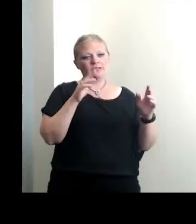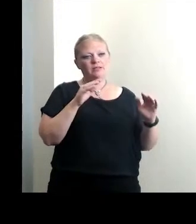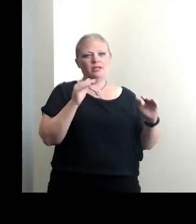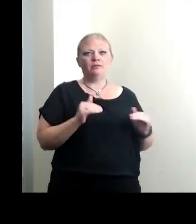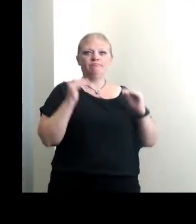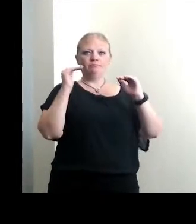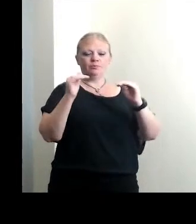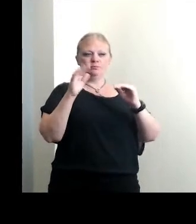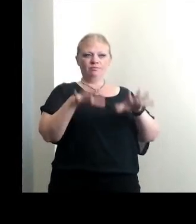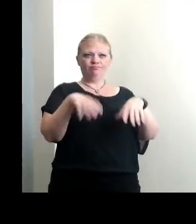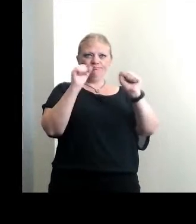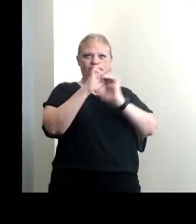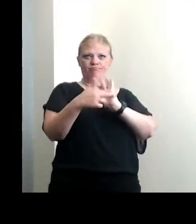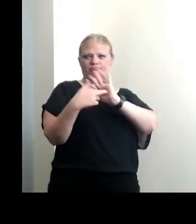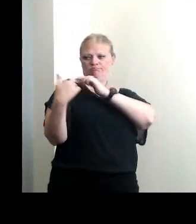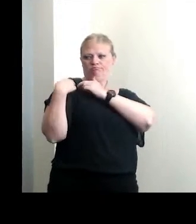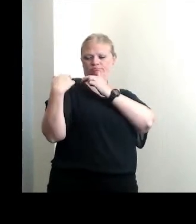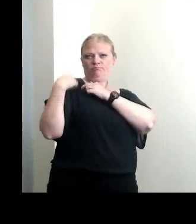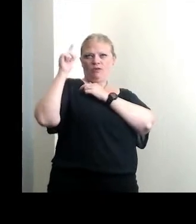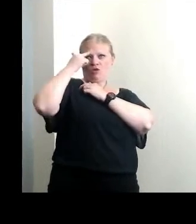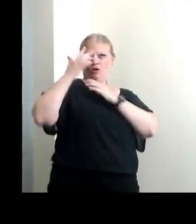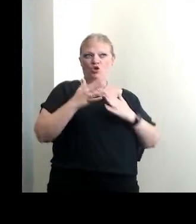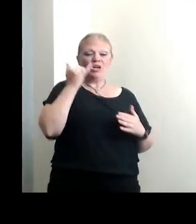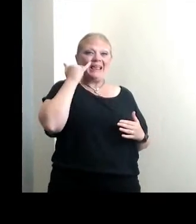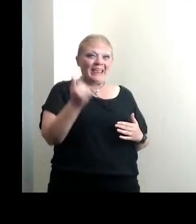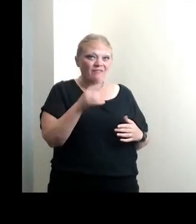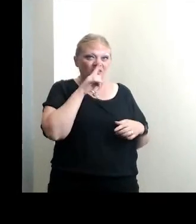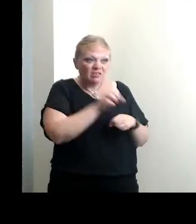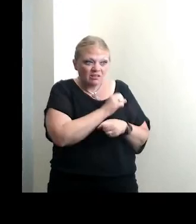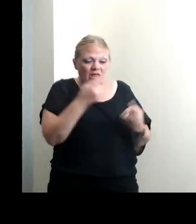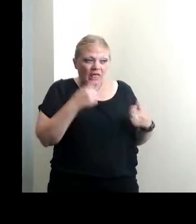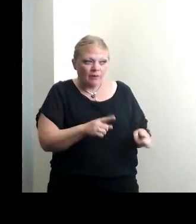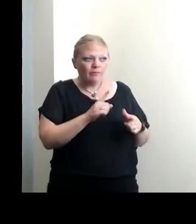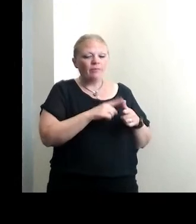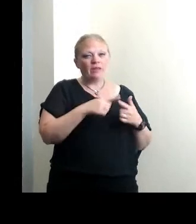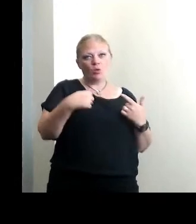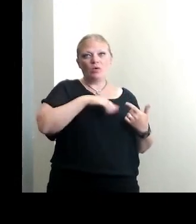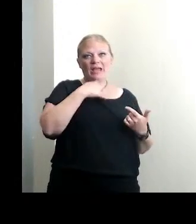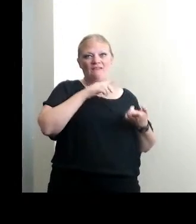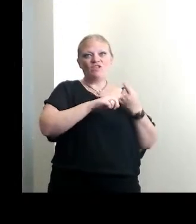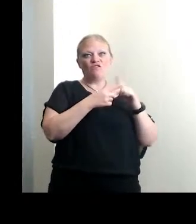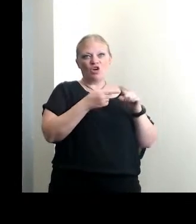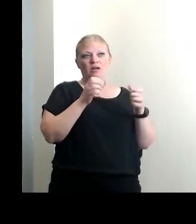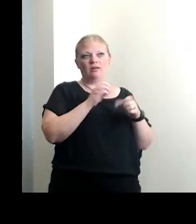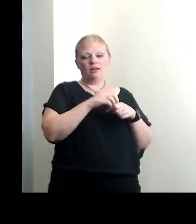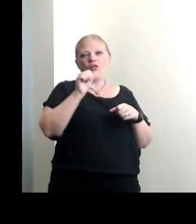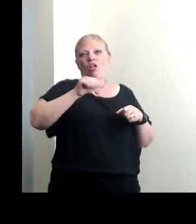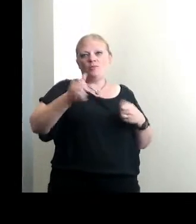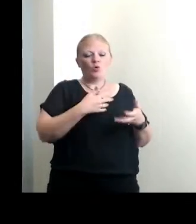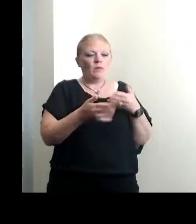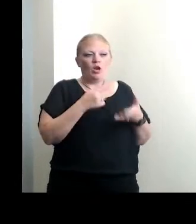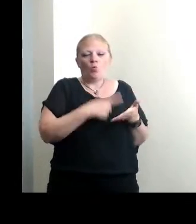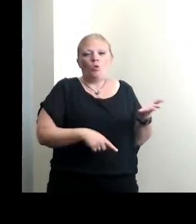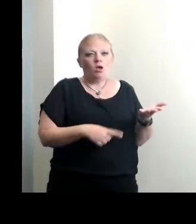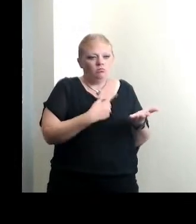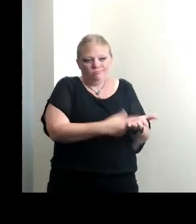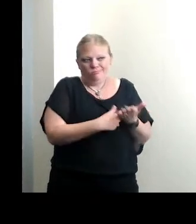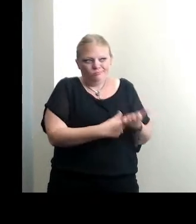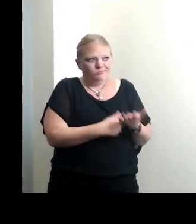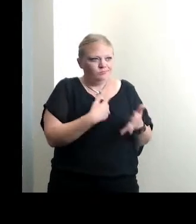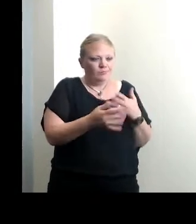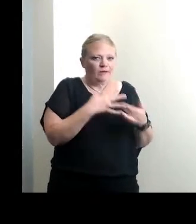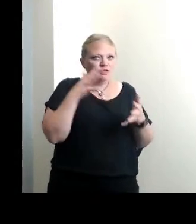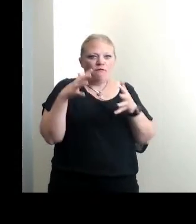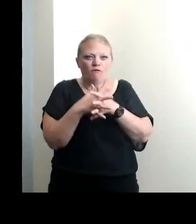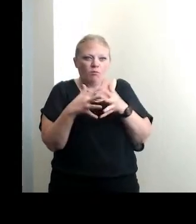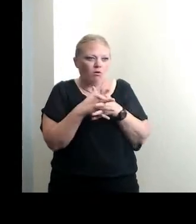fair to say that if that did happen, we certainly would have a friend in Albany, no matter what we're talking about, regardless of the Buffalo Bills